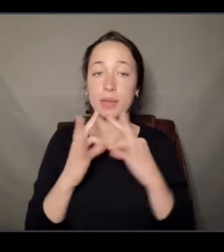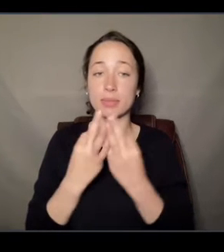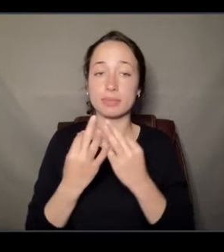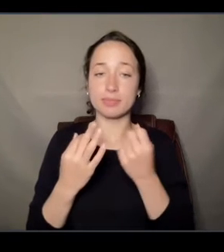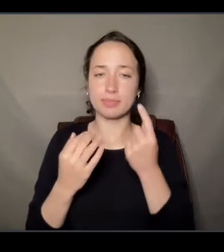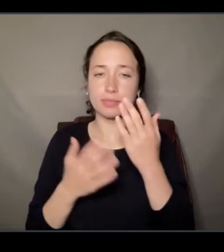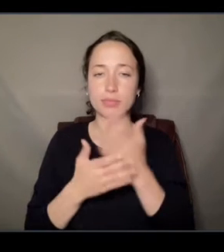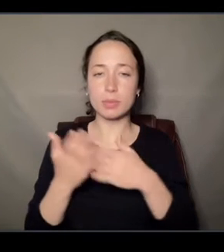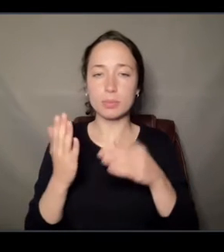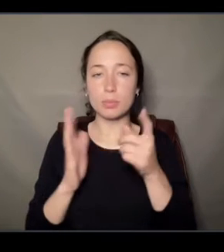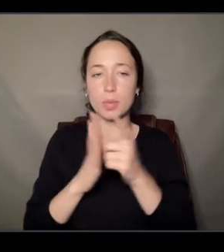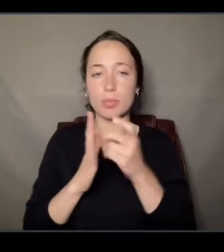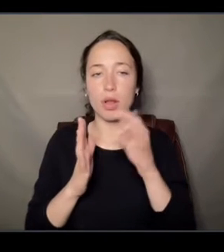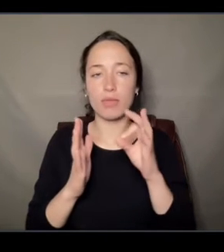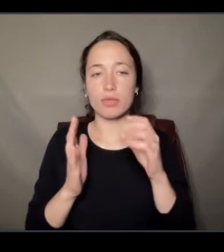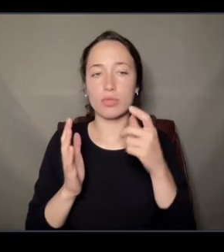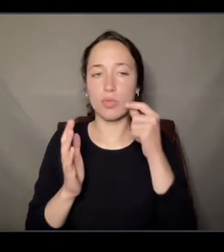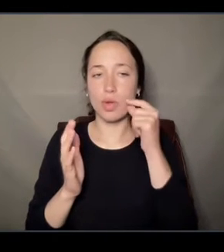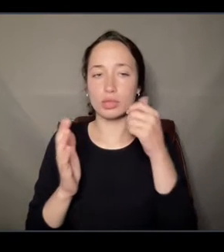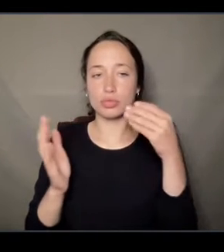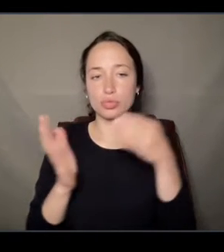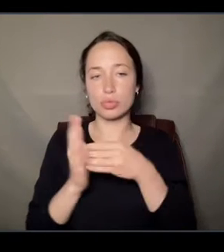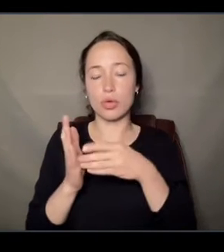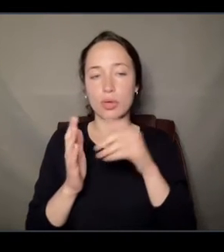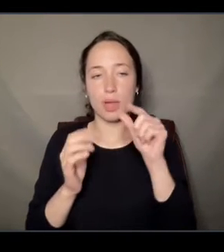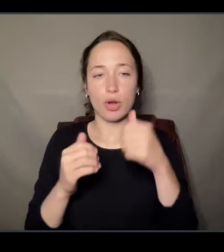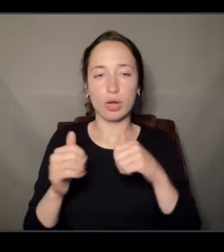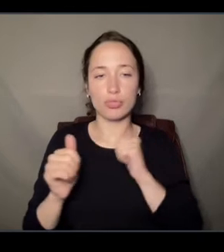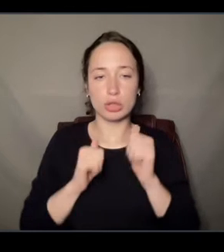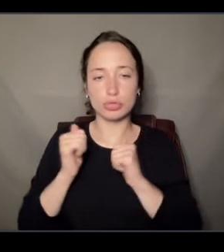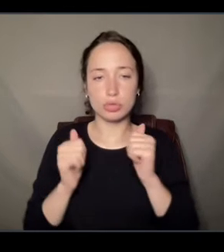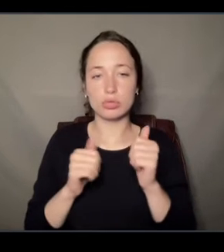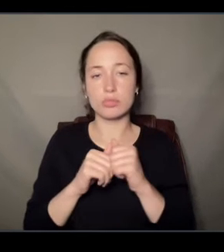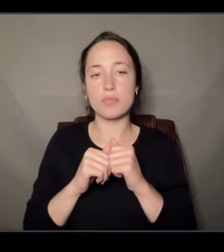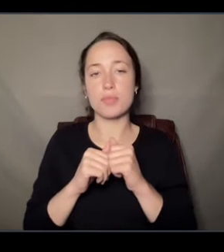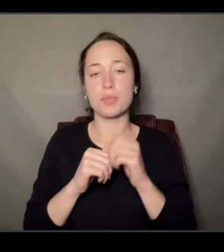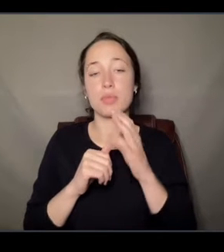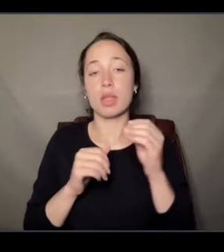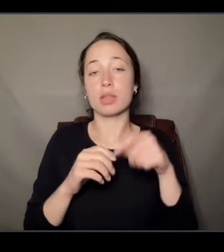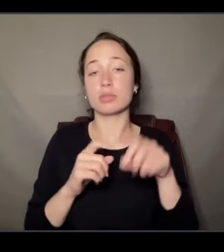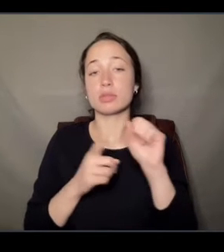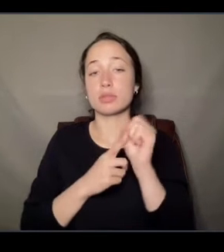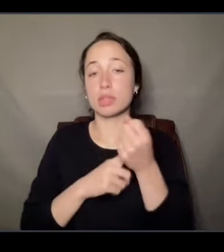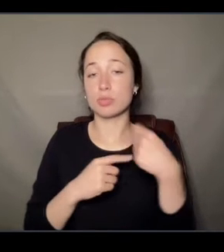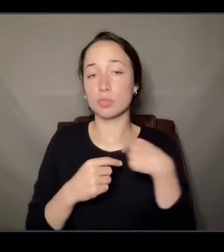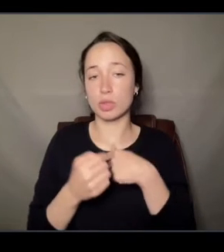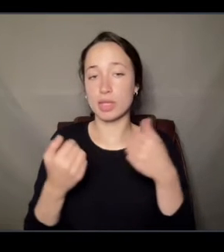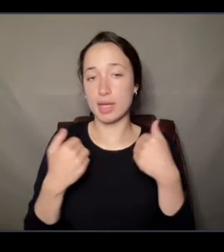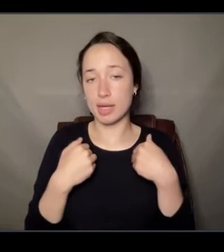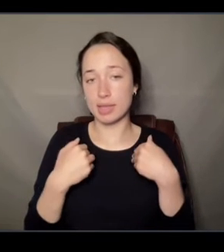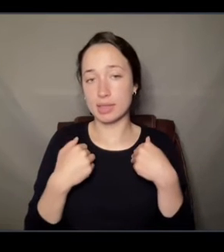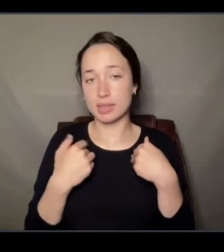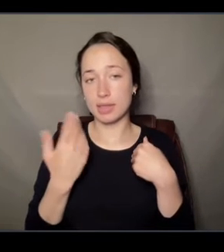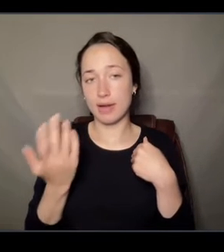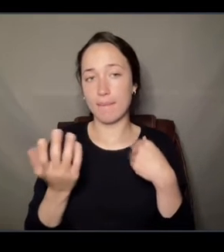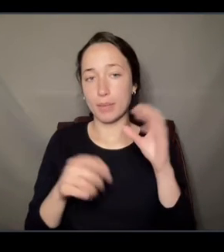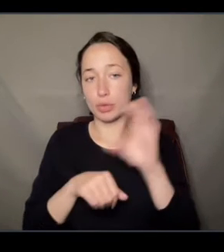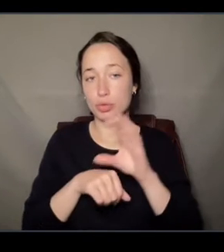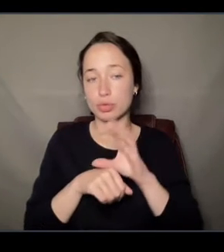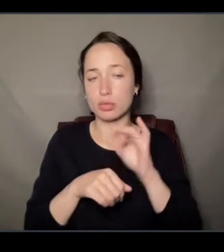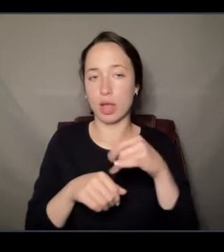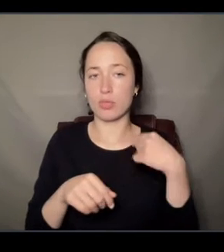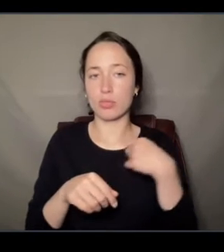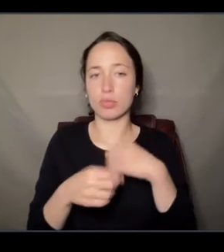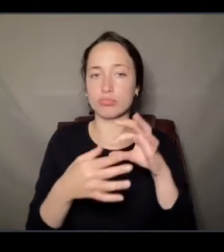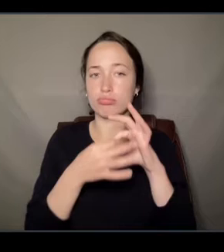family, and yet there would be moments of racial microaggression. And in this case, we had a church that we belonged